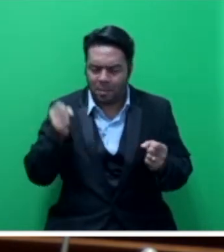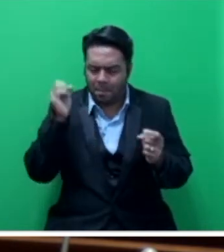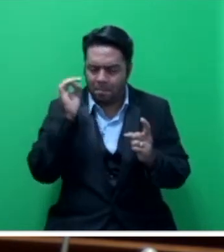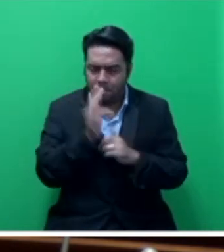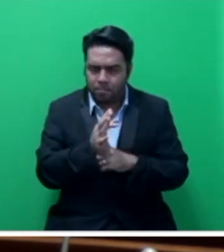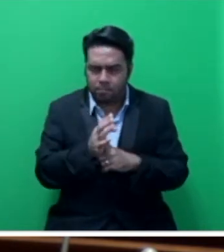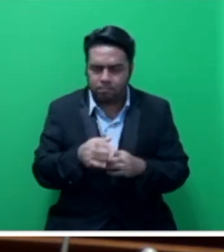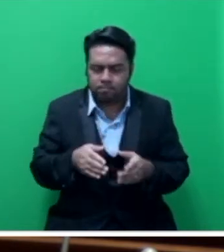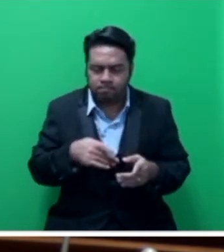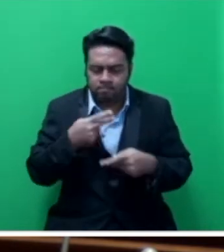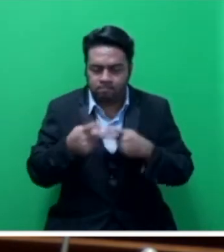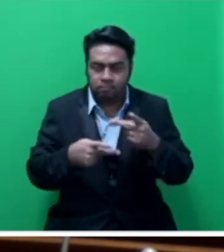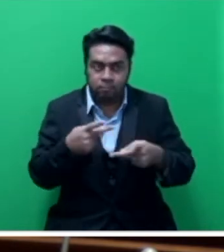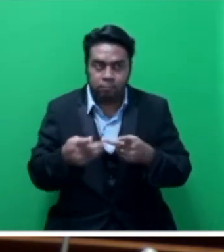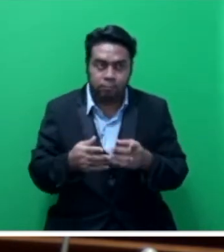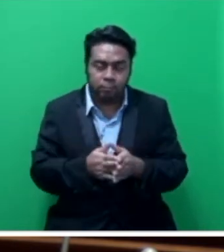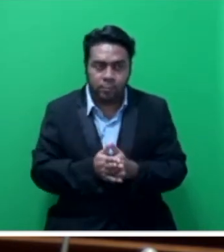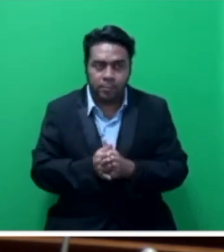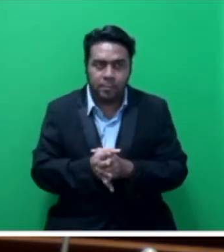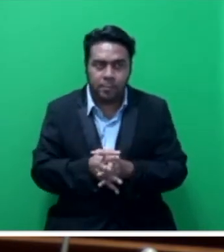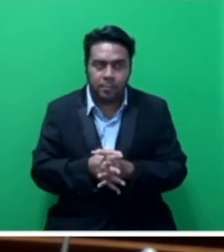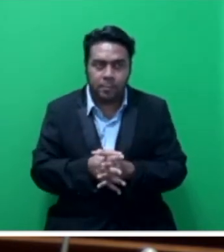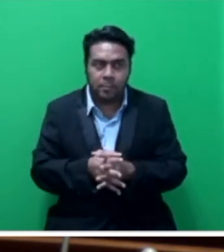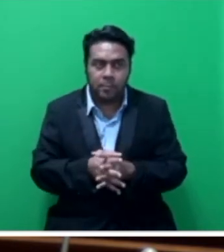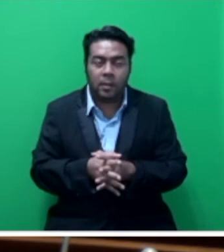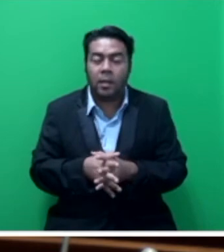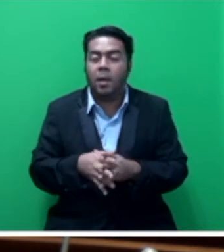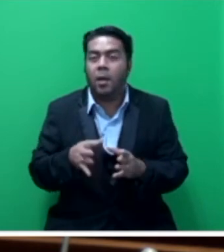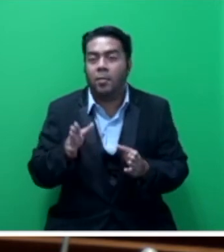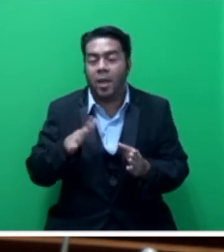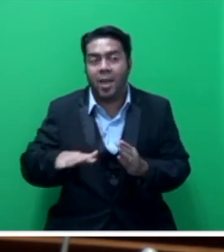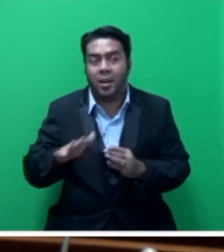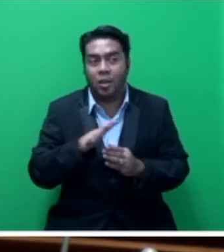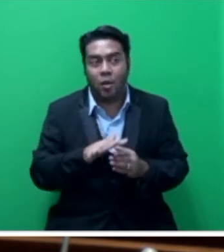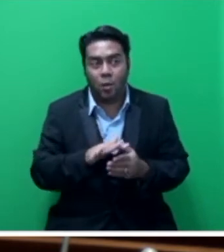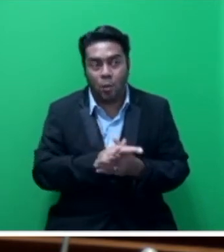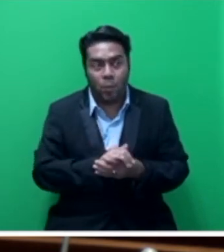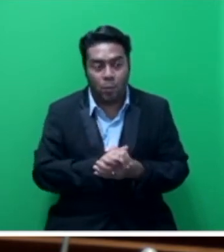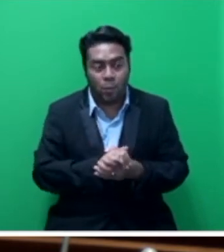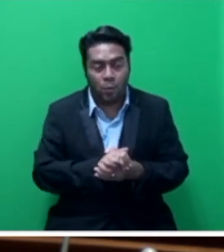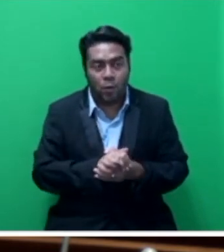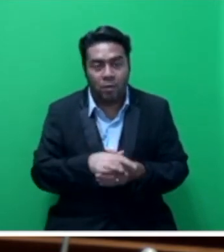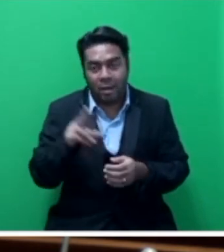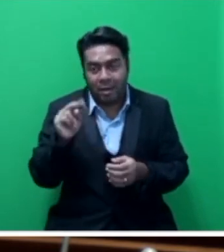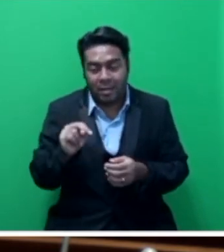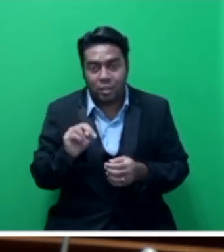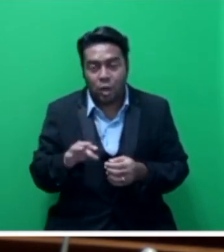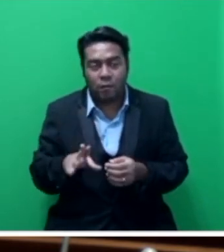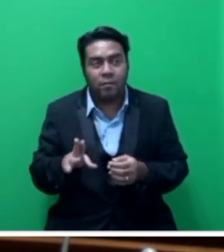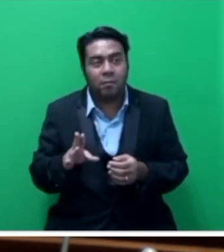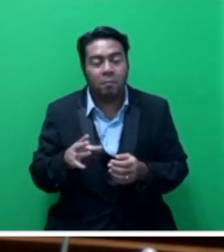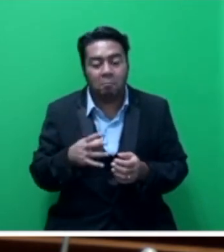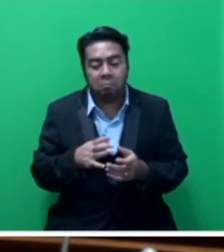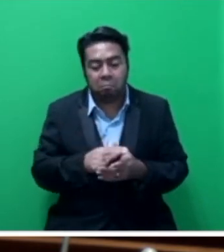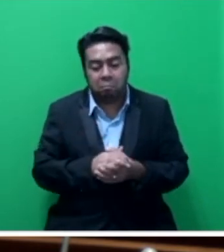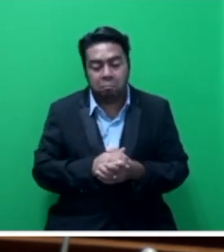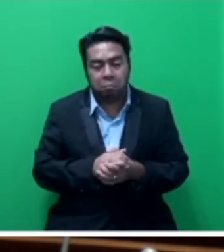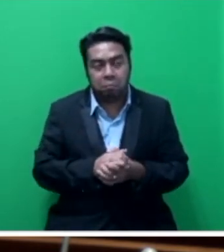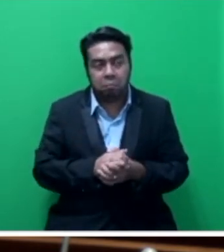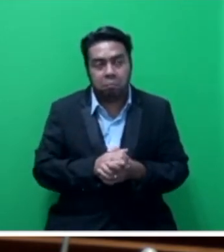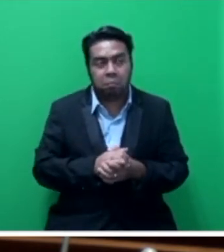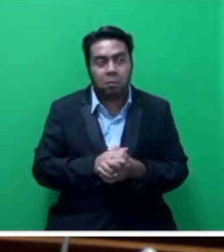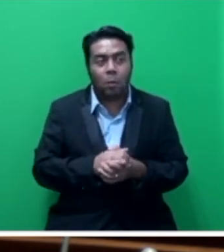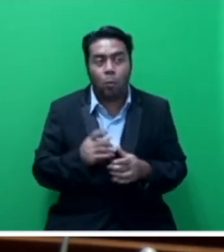significantly progressed regulatory reforms in the area of investment in response to the needs of the modern investment climate. We